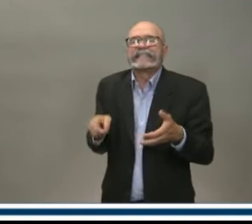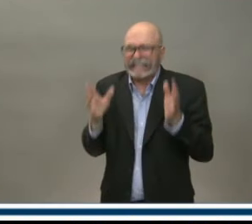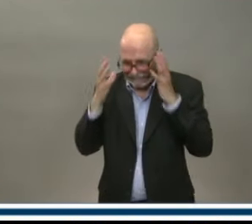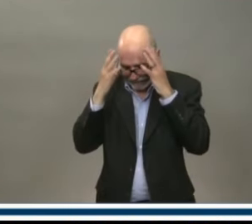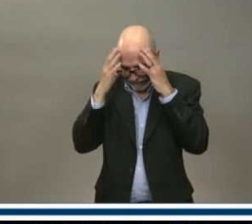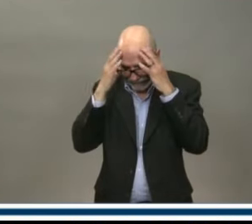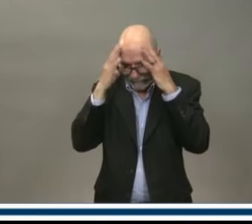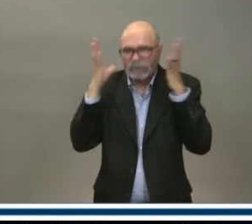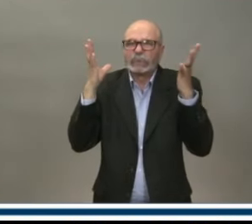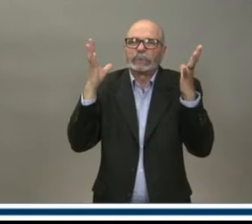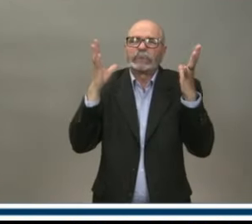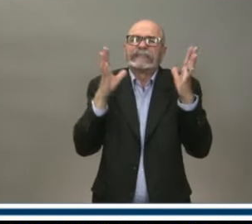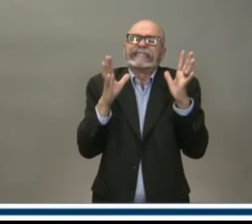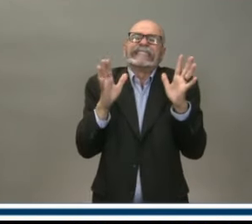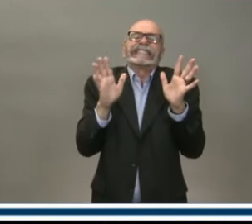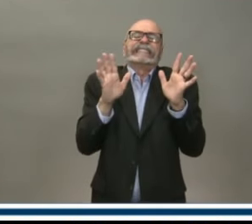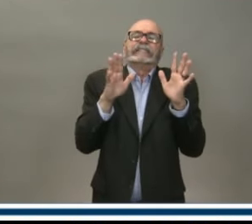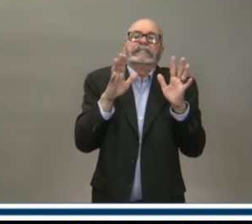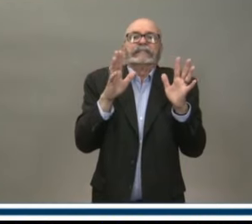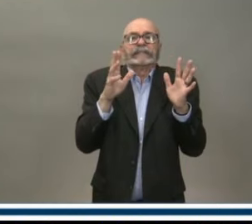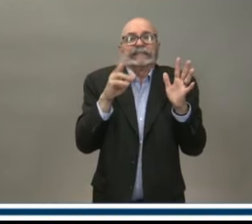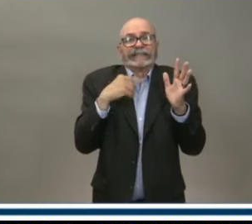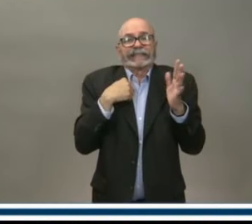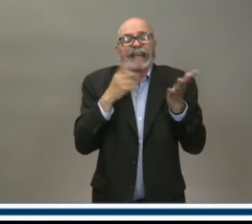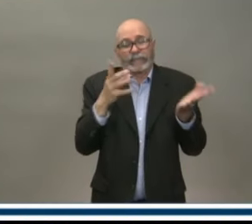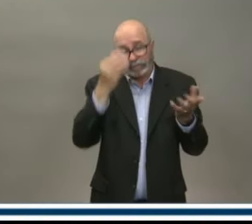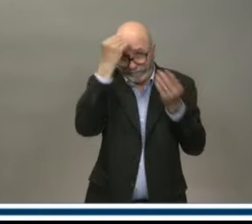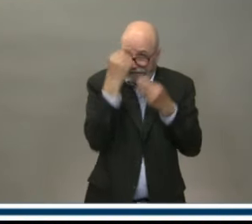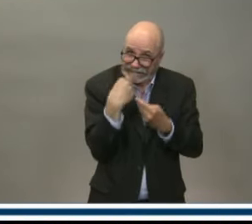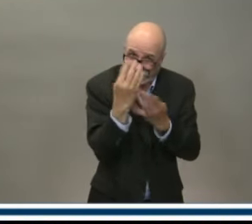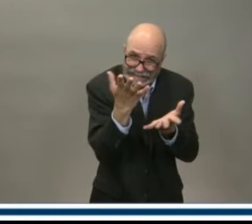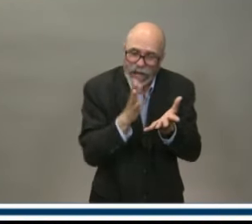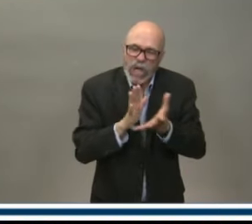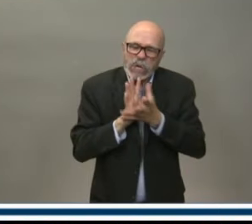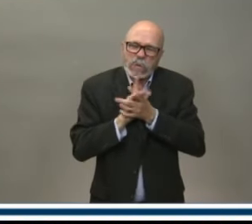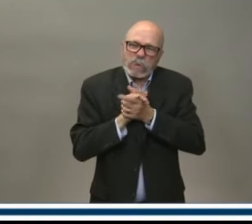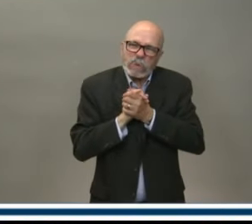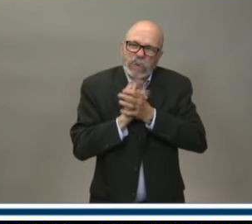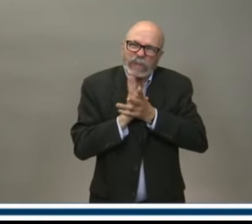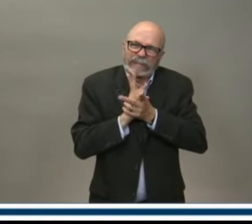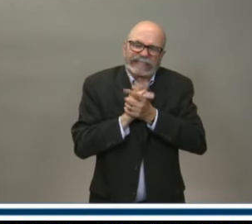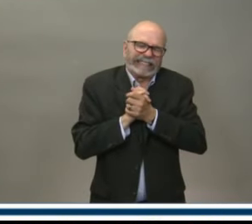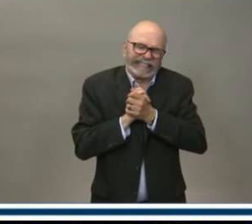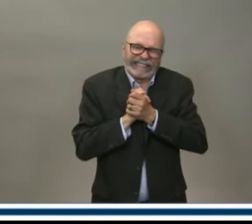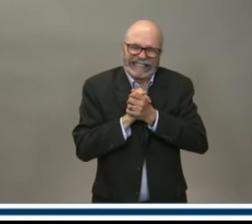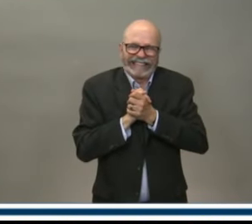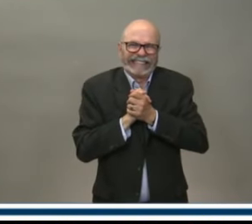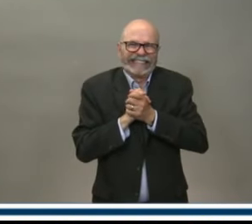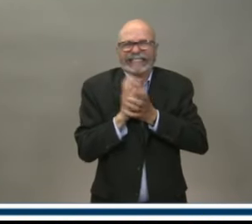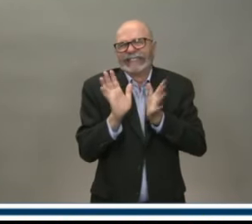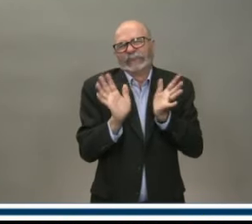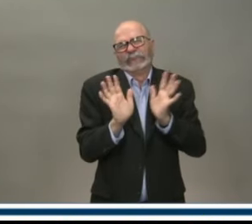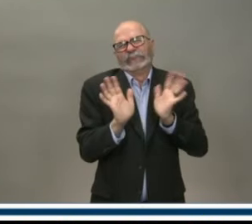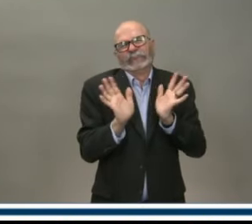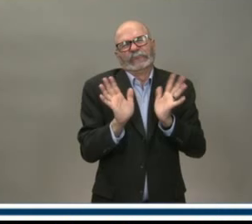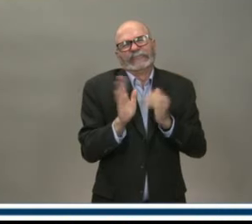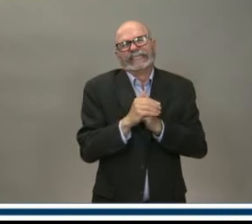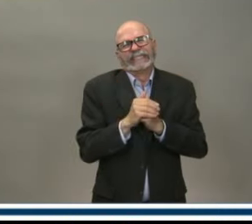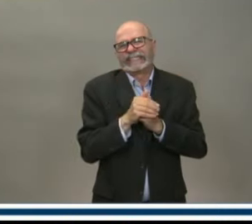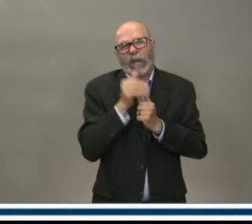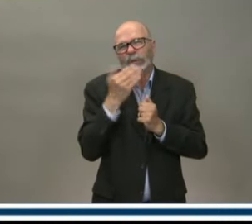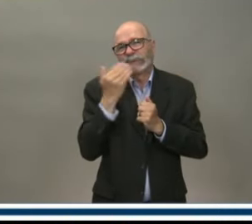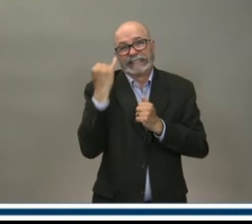Unfortunately, it's terrible that I have to say this, but please, we need you to not do those things. We will get a